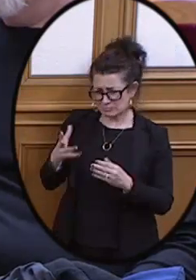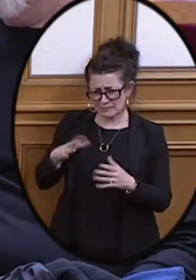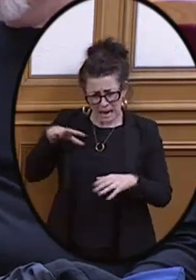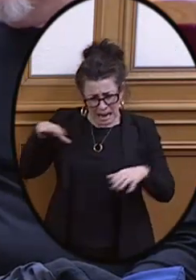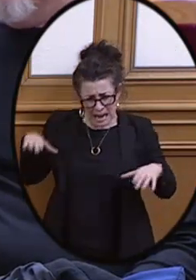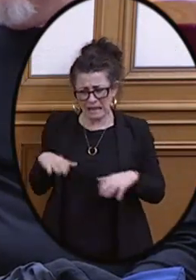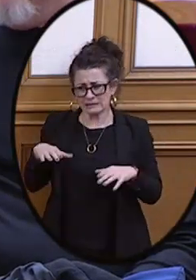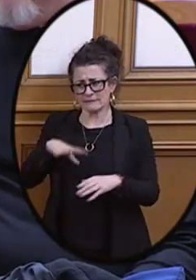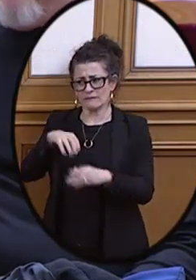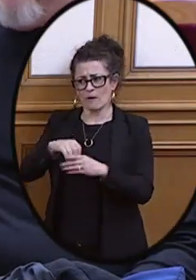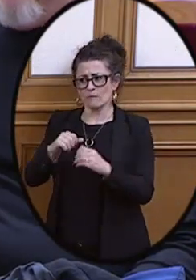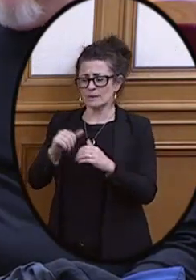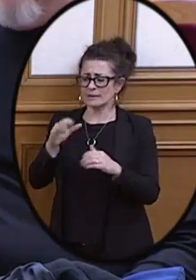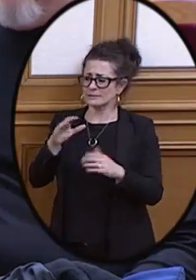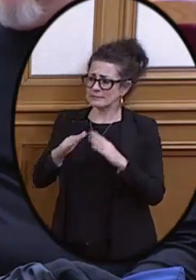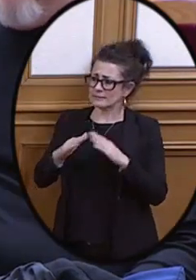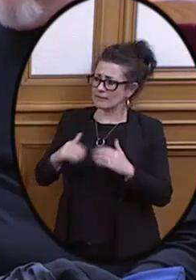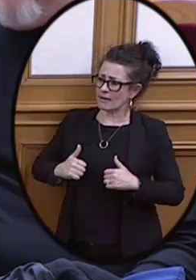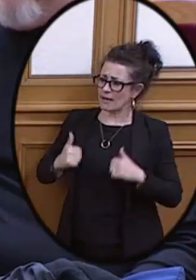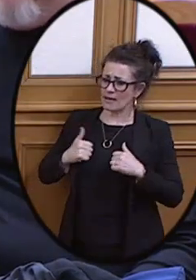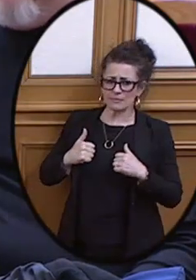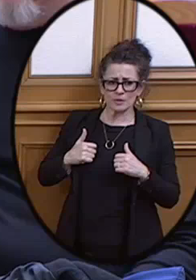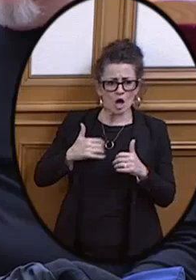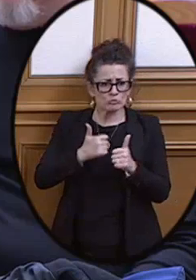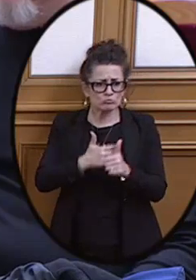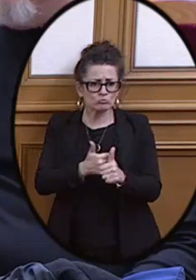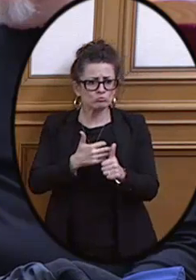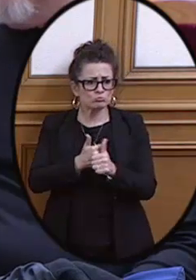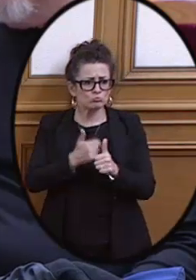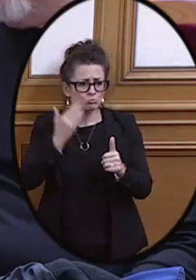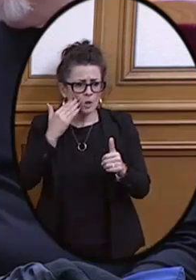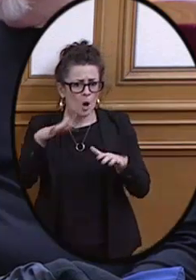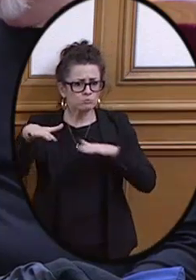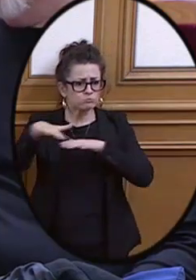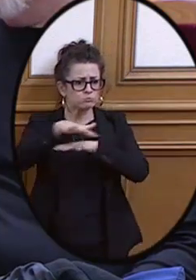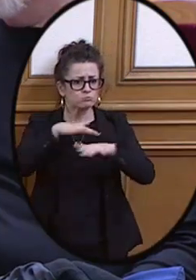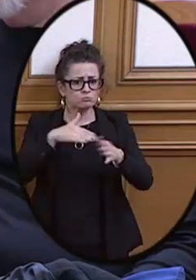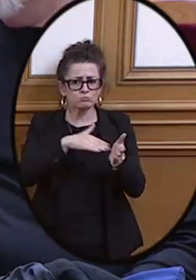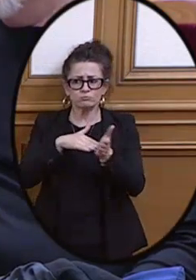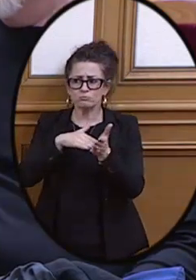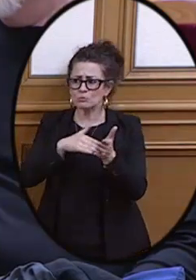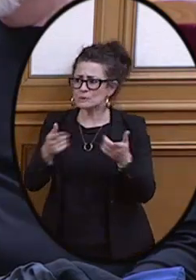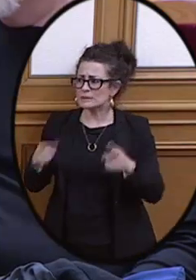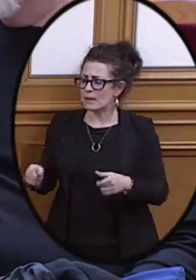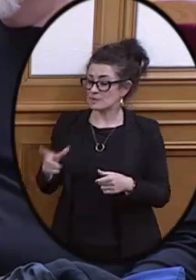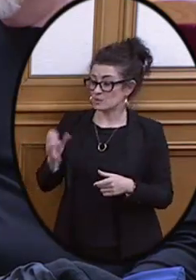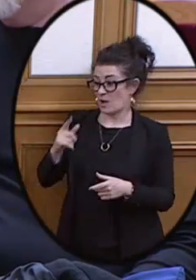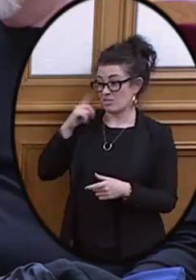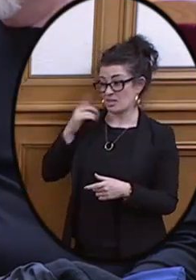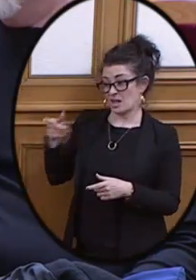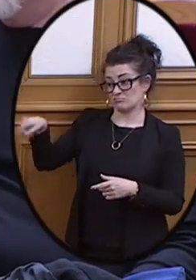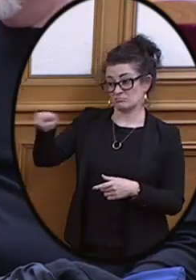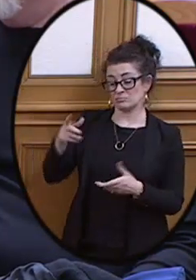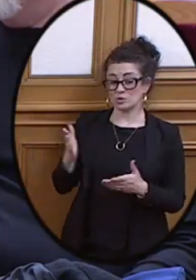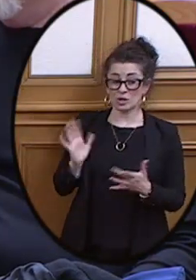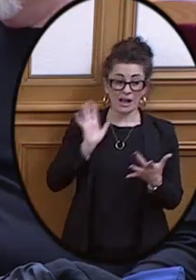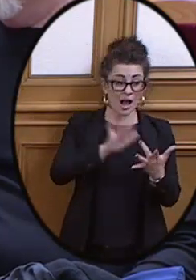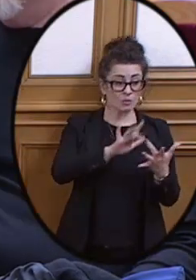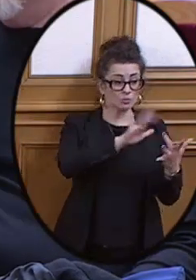I consider myself quite active. I try to stay up to date with what's going on. So I think there can be some outreach done, especially at